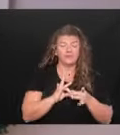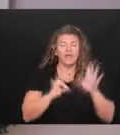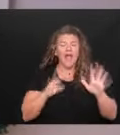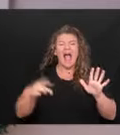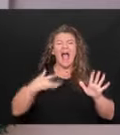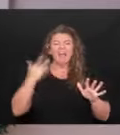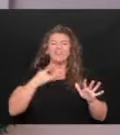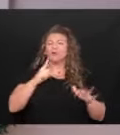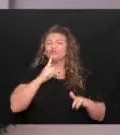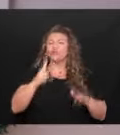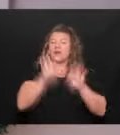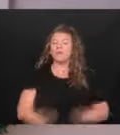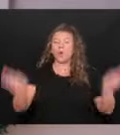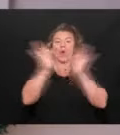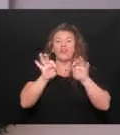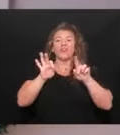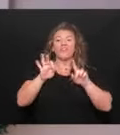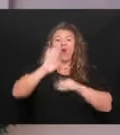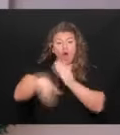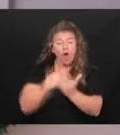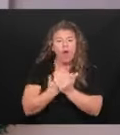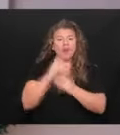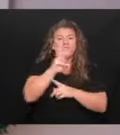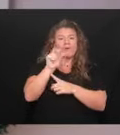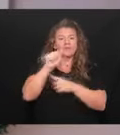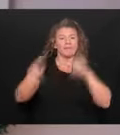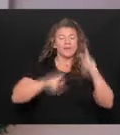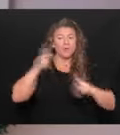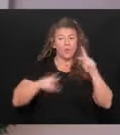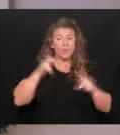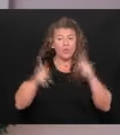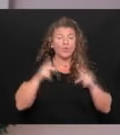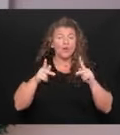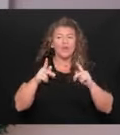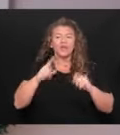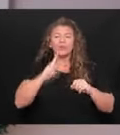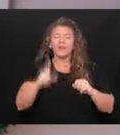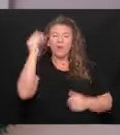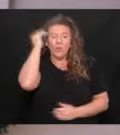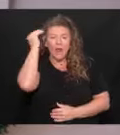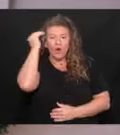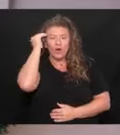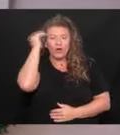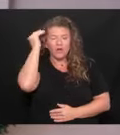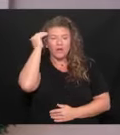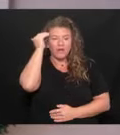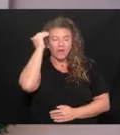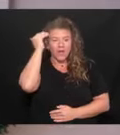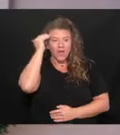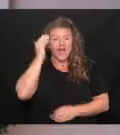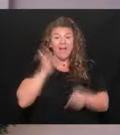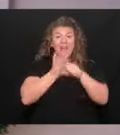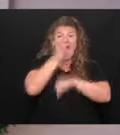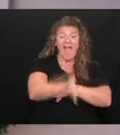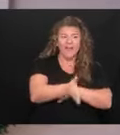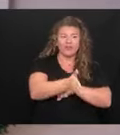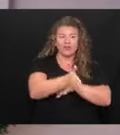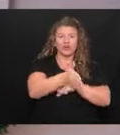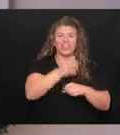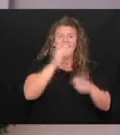it's really important for all West Virginians to be aware of accurate